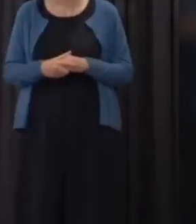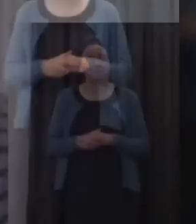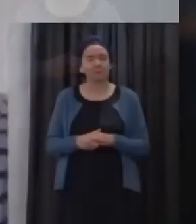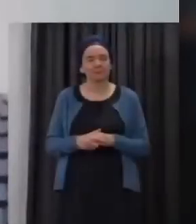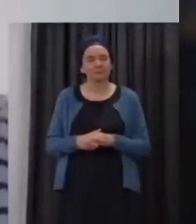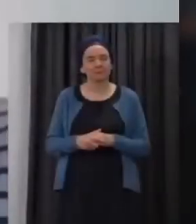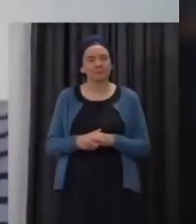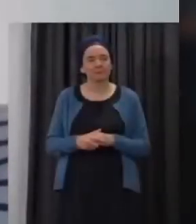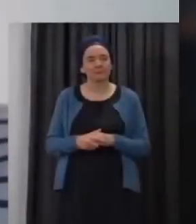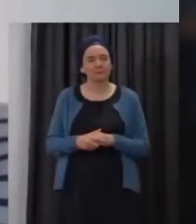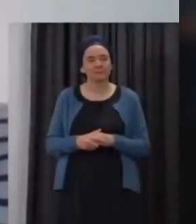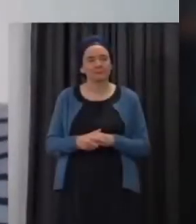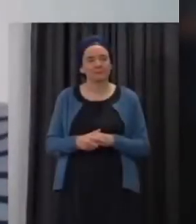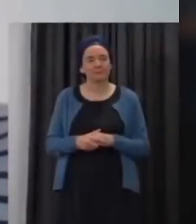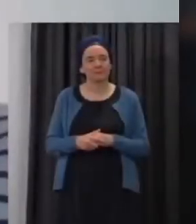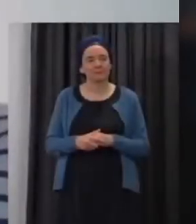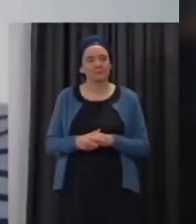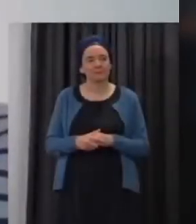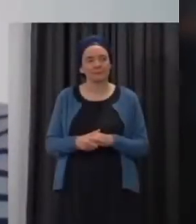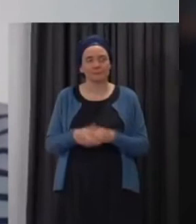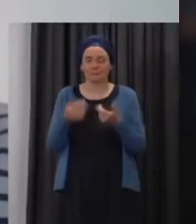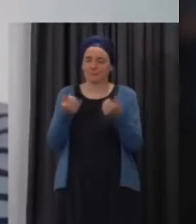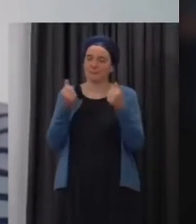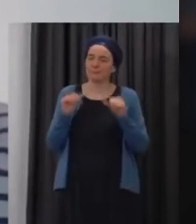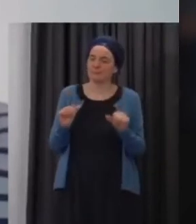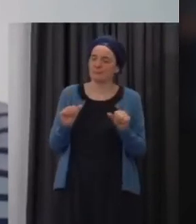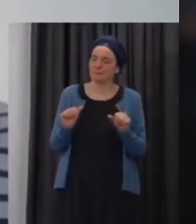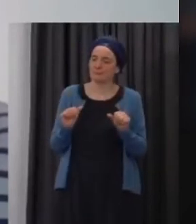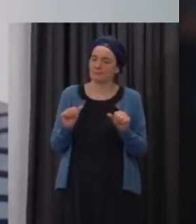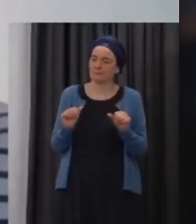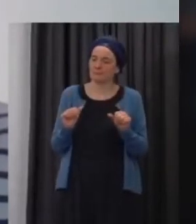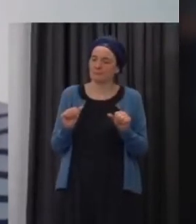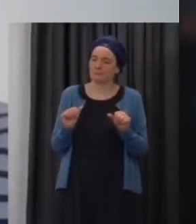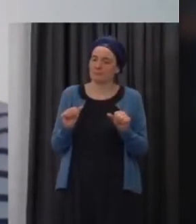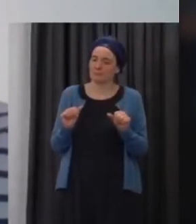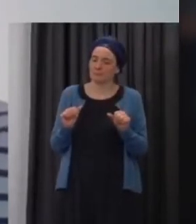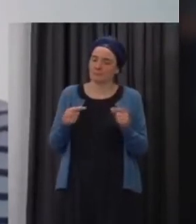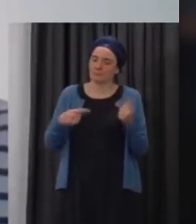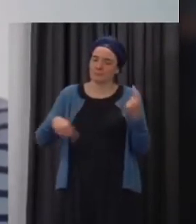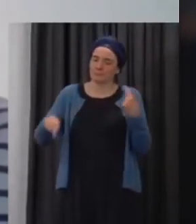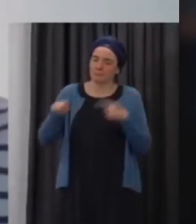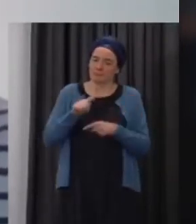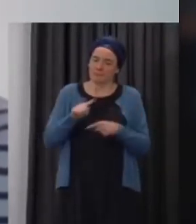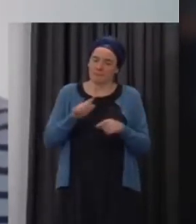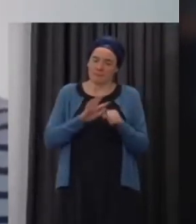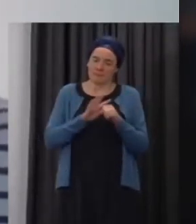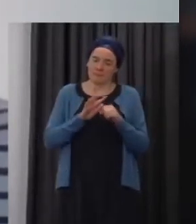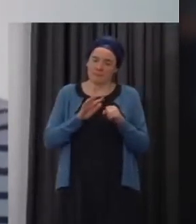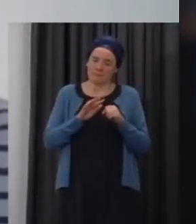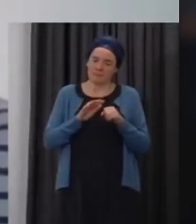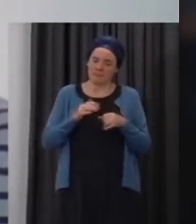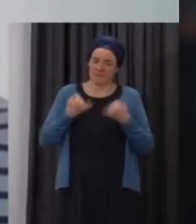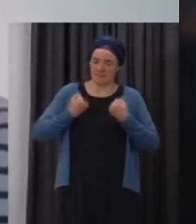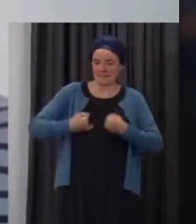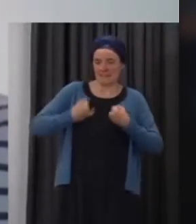Thank you, Reg. And secondly, there are concerns among virology experts that some of these home coronavirus tests